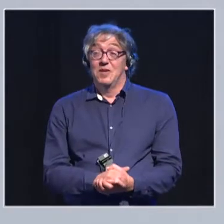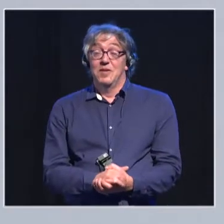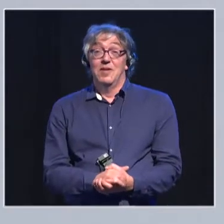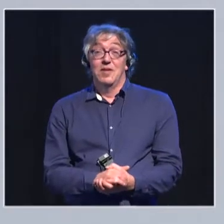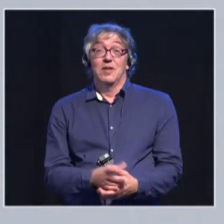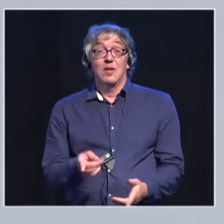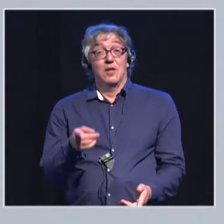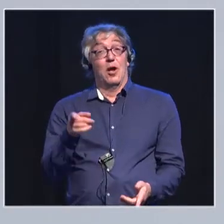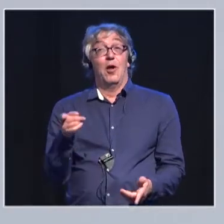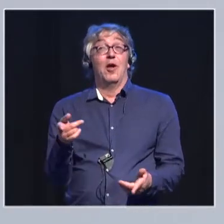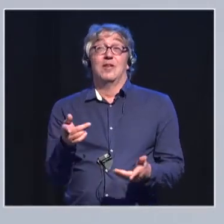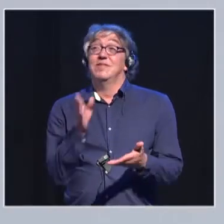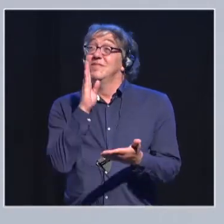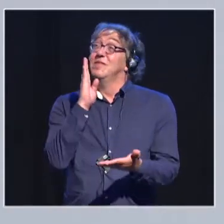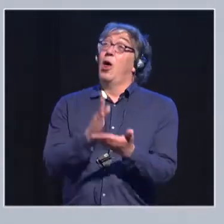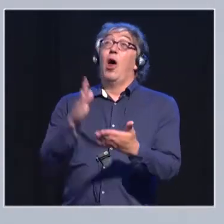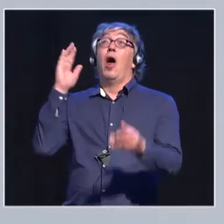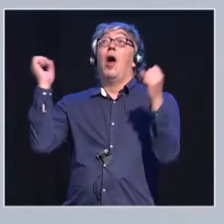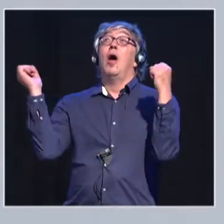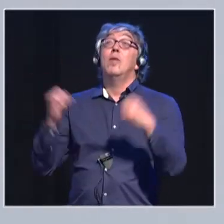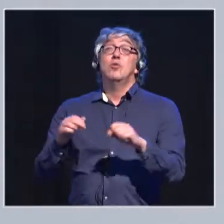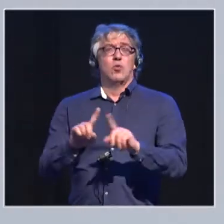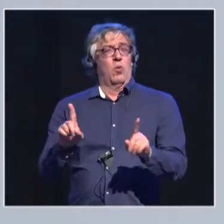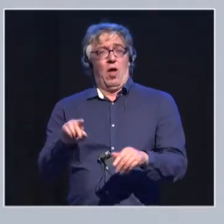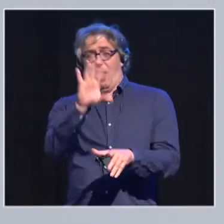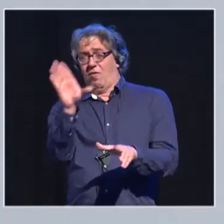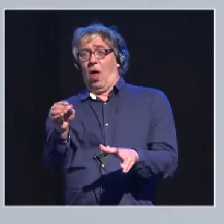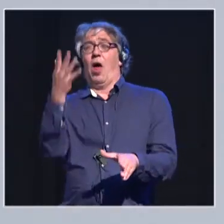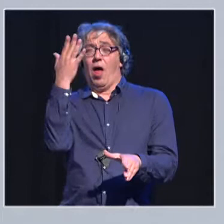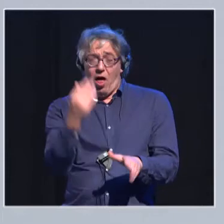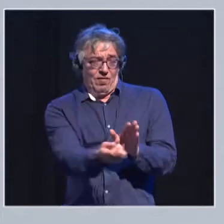things are relative. We have fantastic examples in Africa for